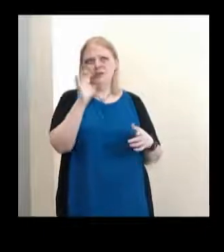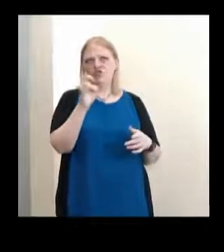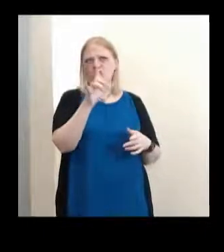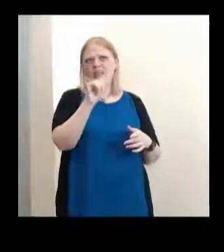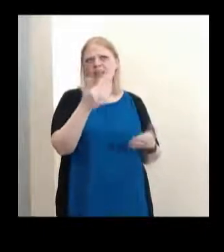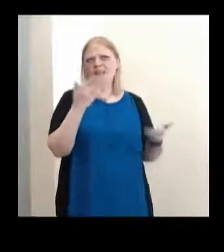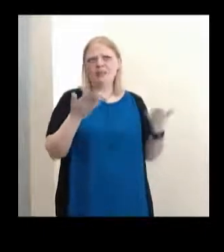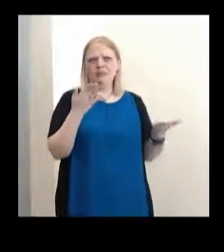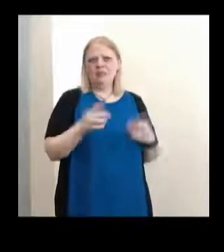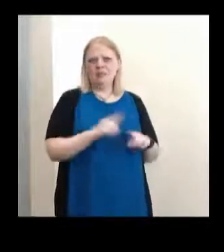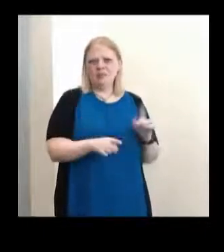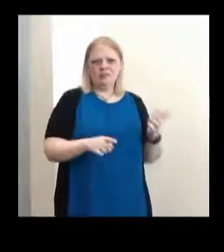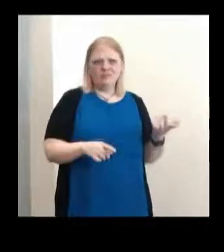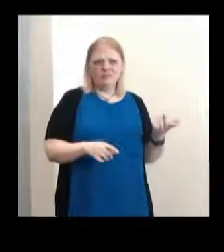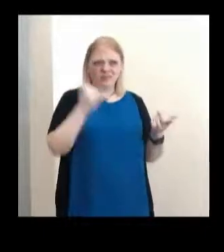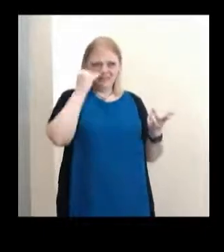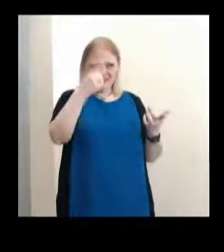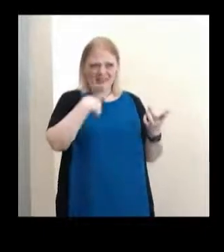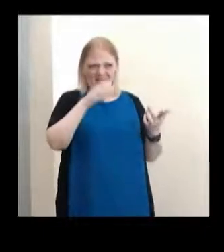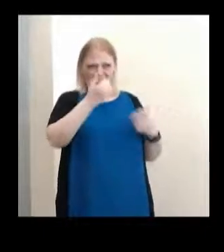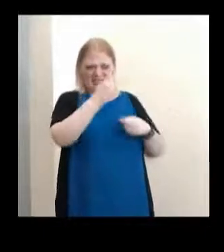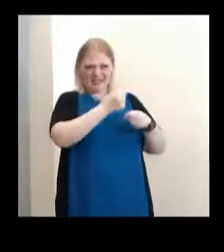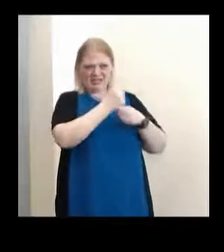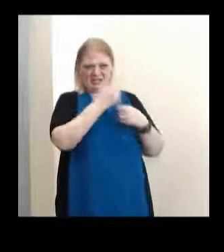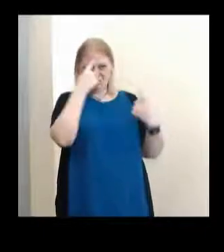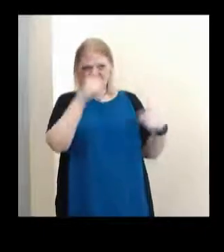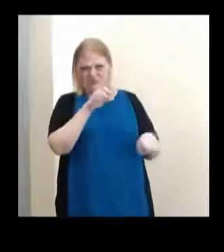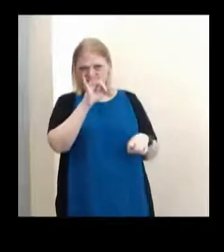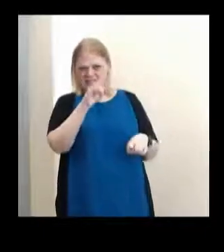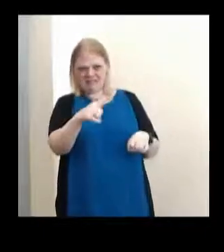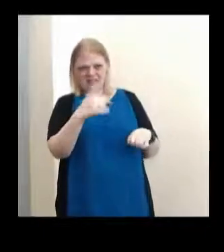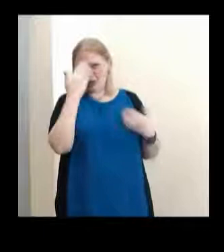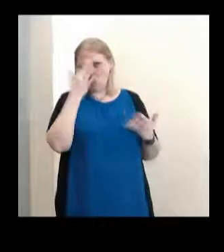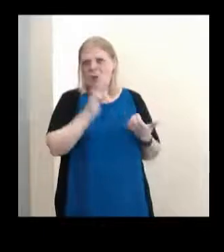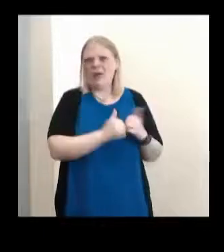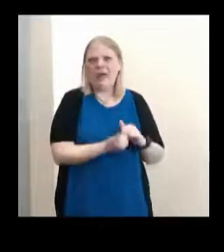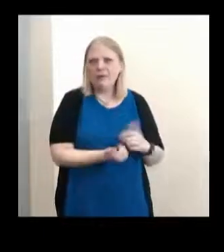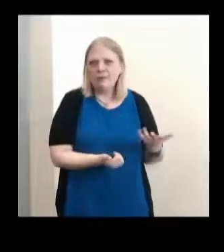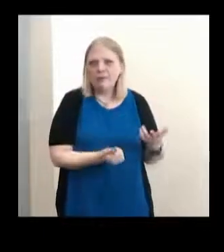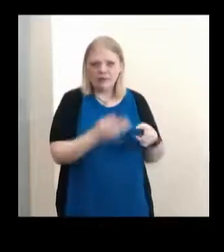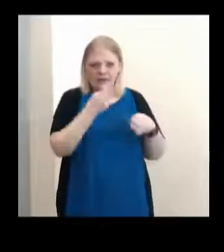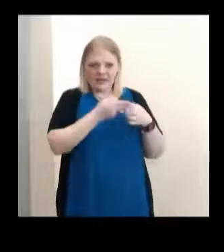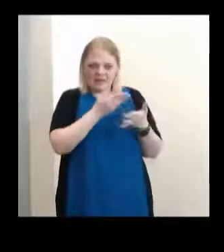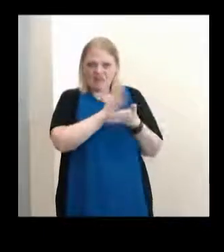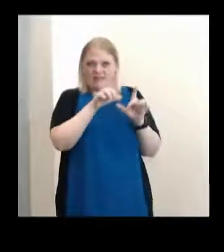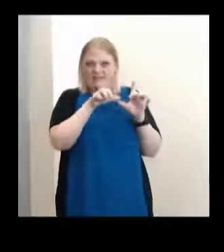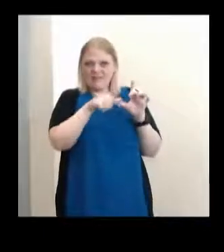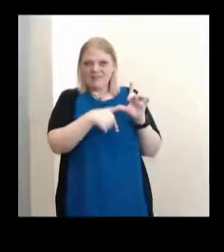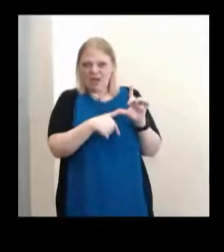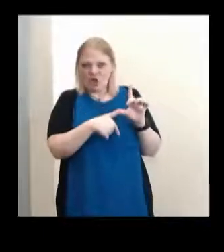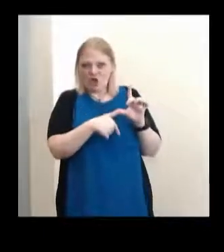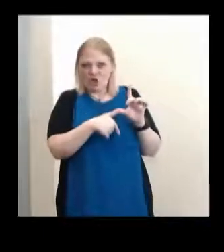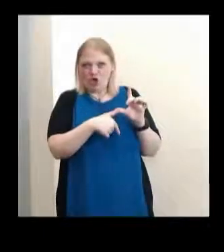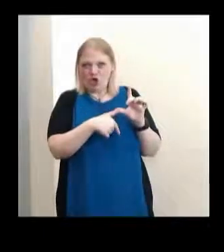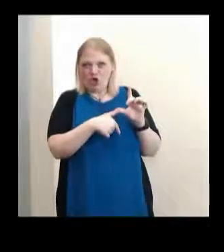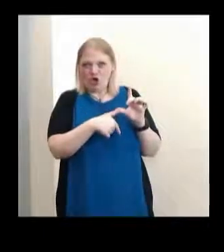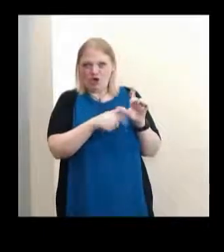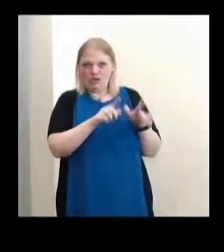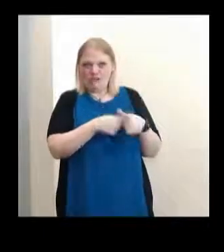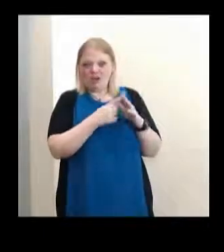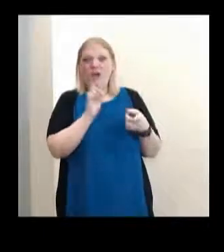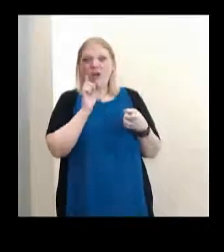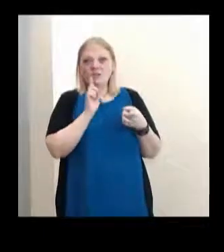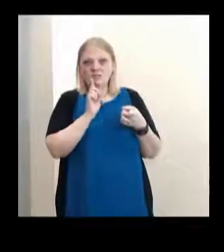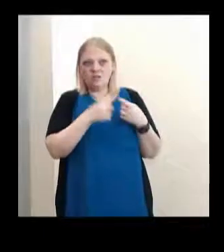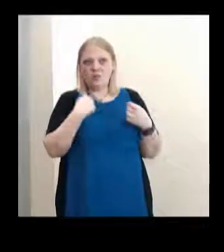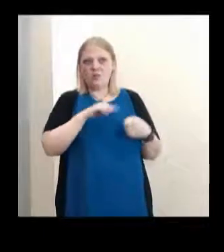July. But if they have a 10-year deal, I don't know how they could enter into a 10-year deal because the naming rights expire and effective at that time, unless we grant them